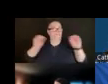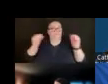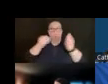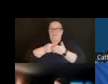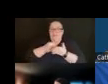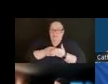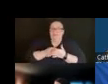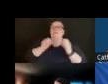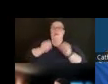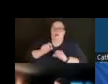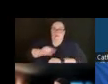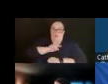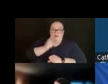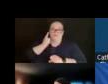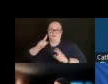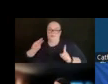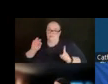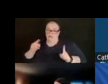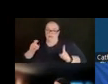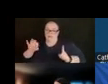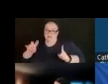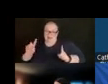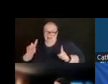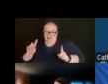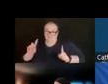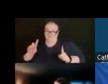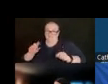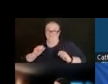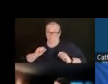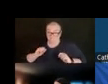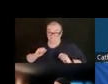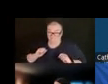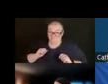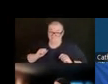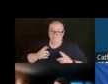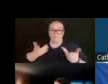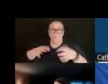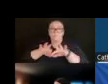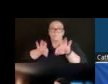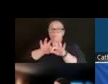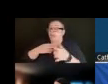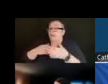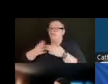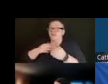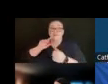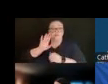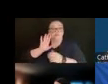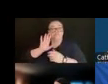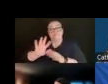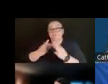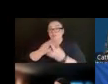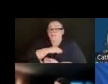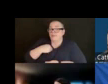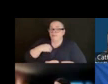in nursing homes, they still need to be able to tap into long-term services and supports.